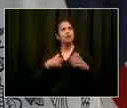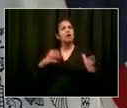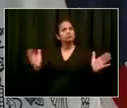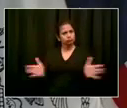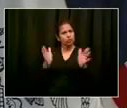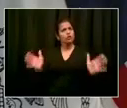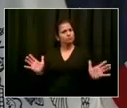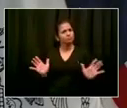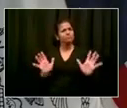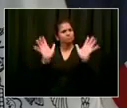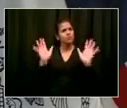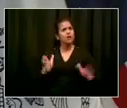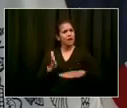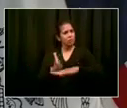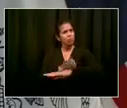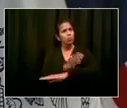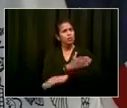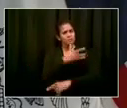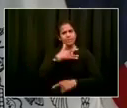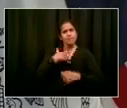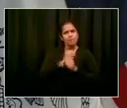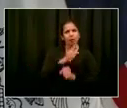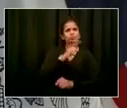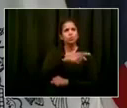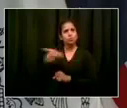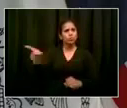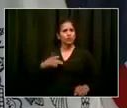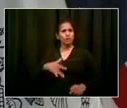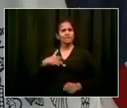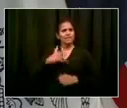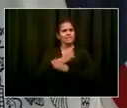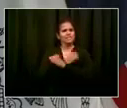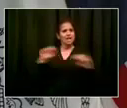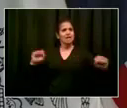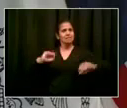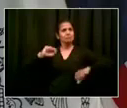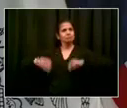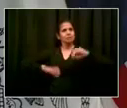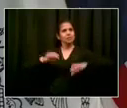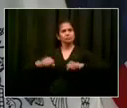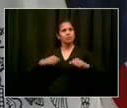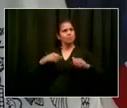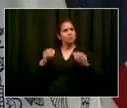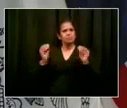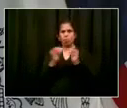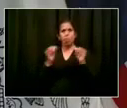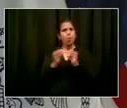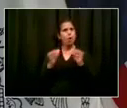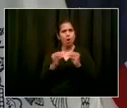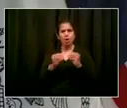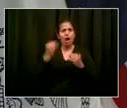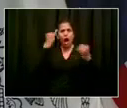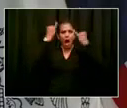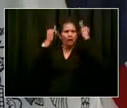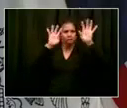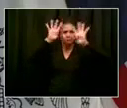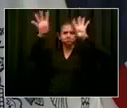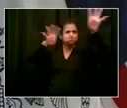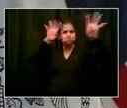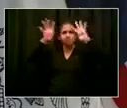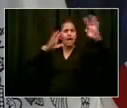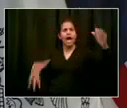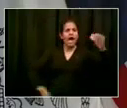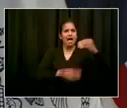the whole idea of Vision Zero. We have to just constantly add to it. The reality of this city,